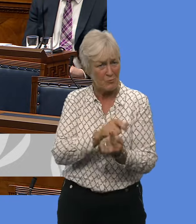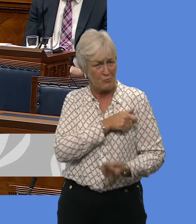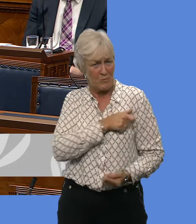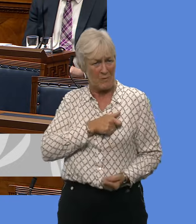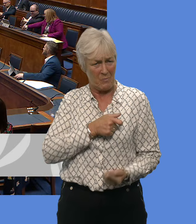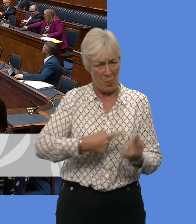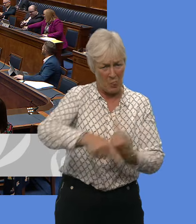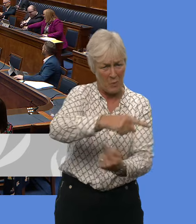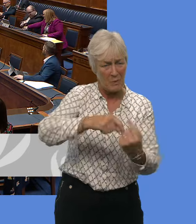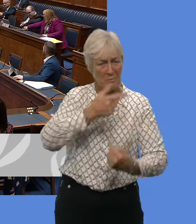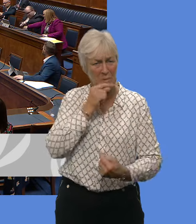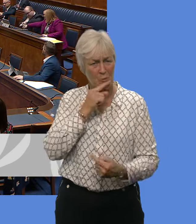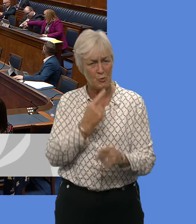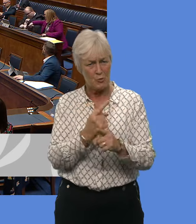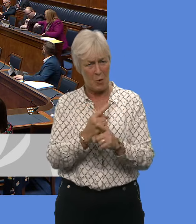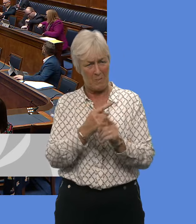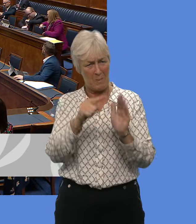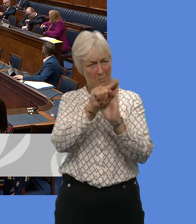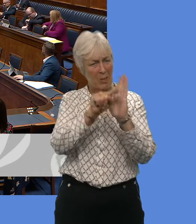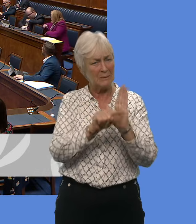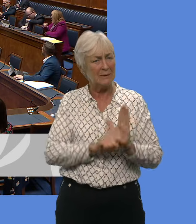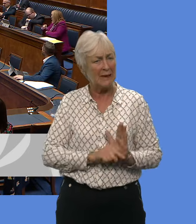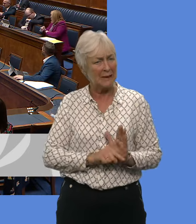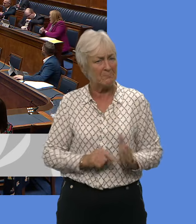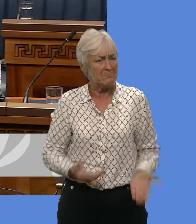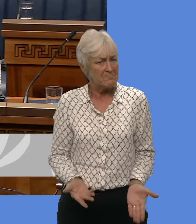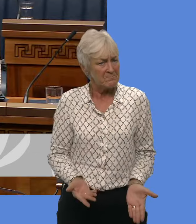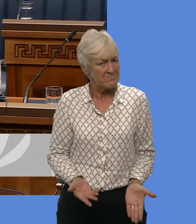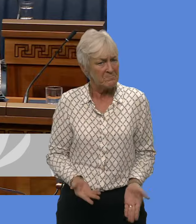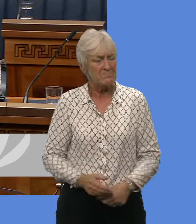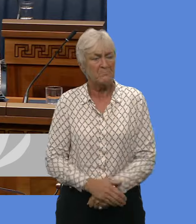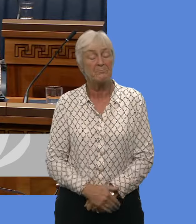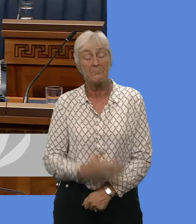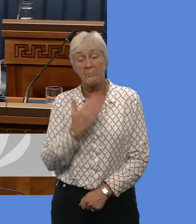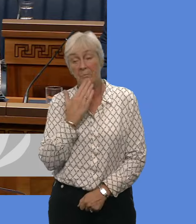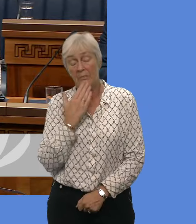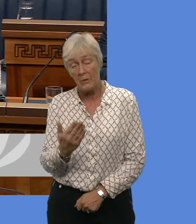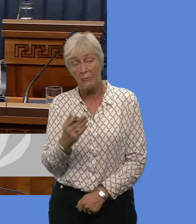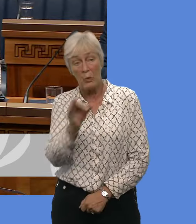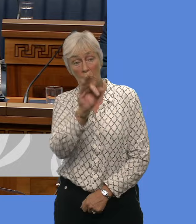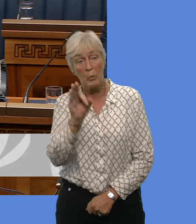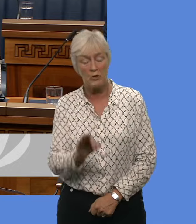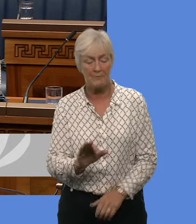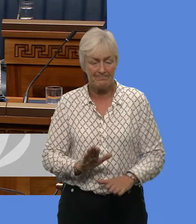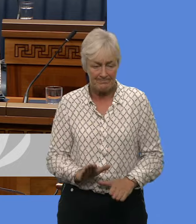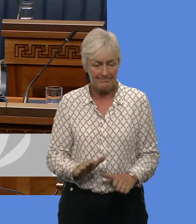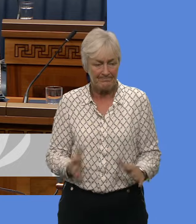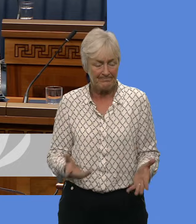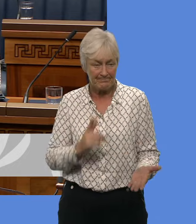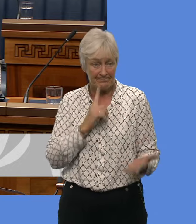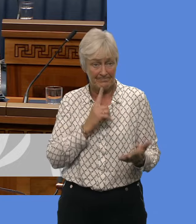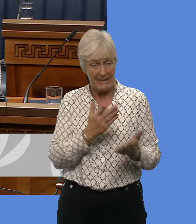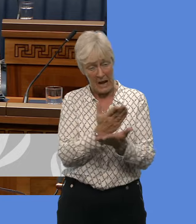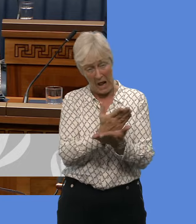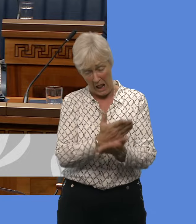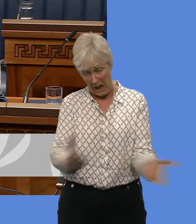policy? Minister. Thank you, Mr. Speaker. I thank the member for his question. Look, let's be very